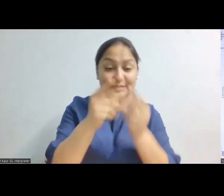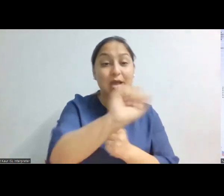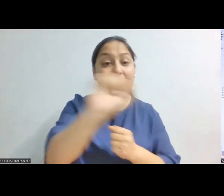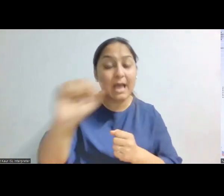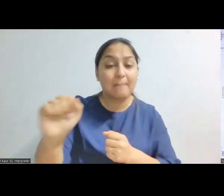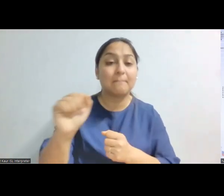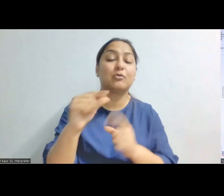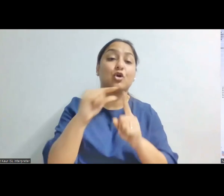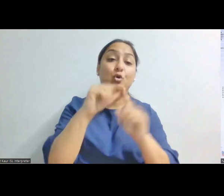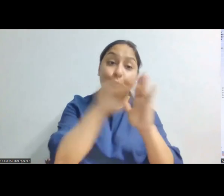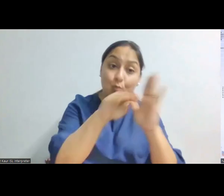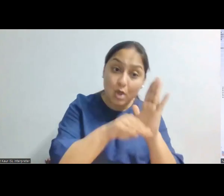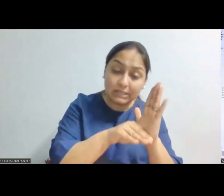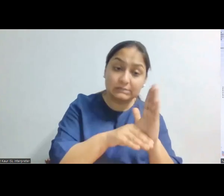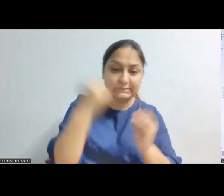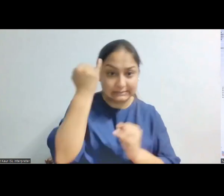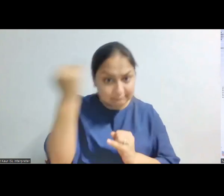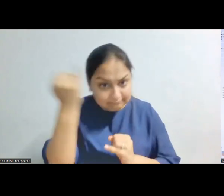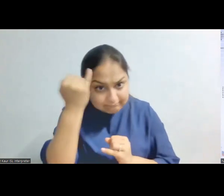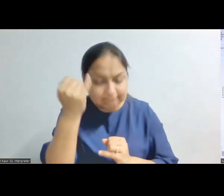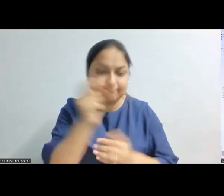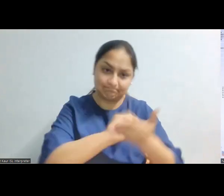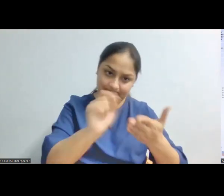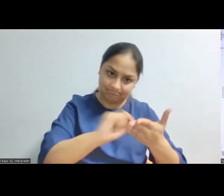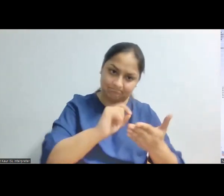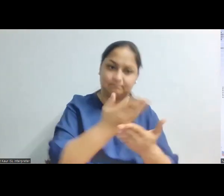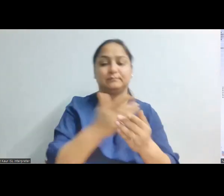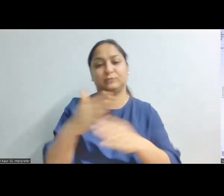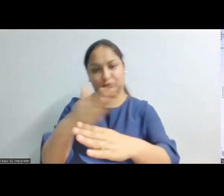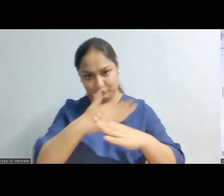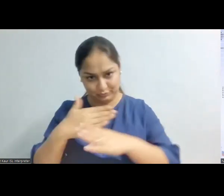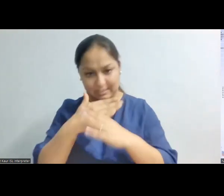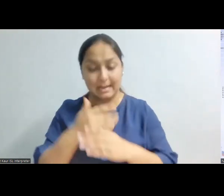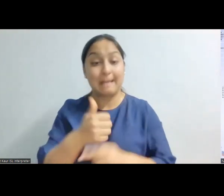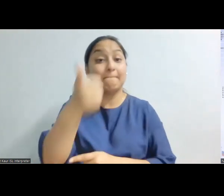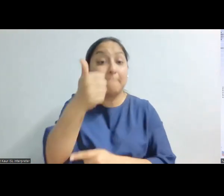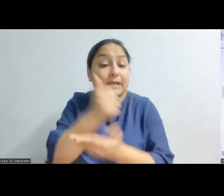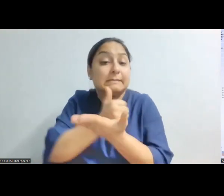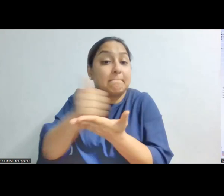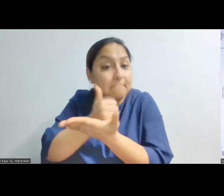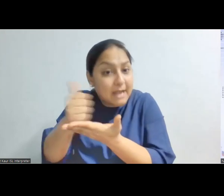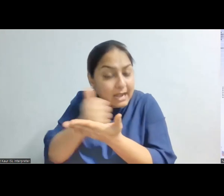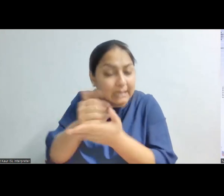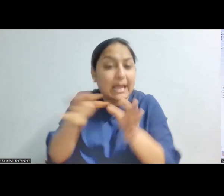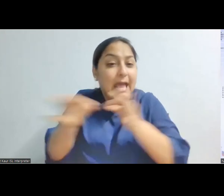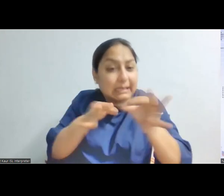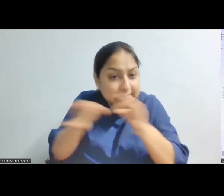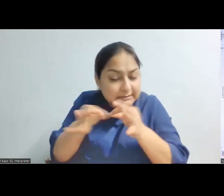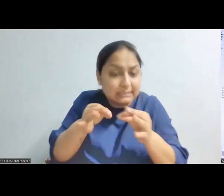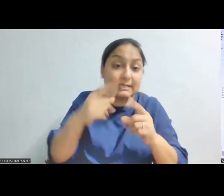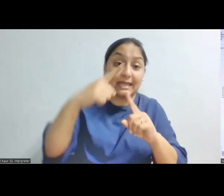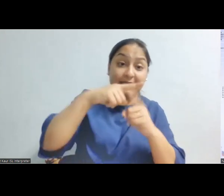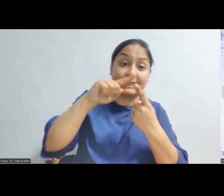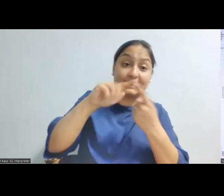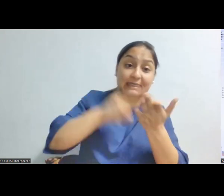policy suggestions in written format, and also the best practices, the udarans using the template. I